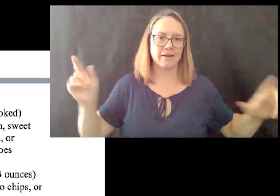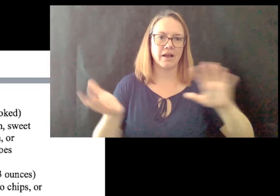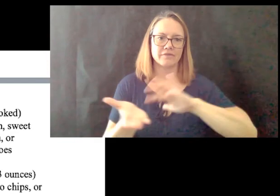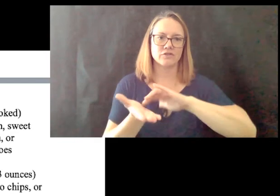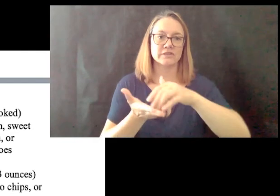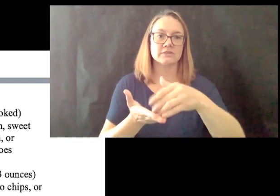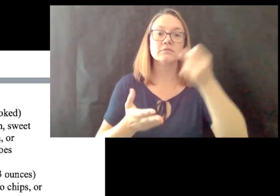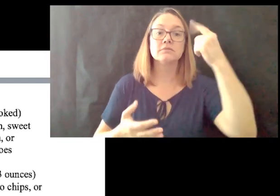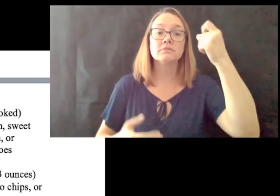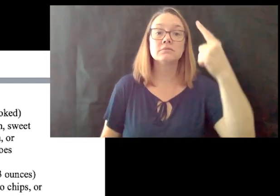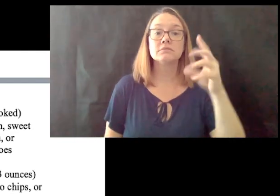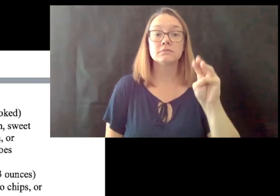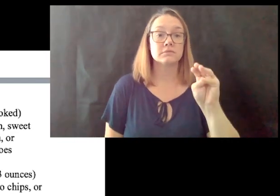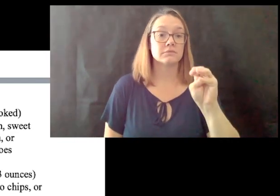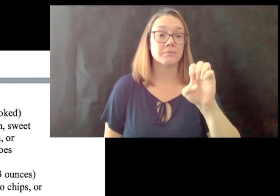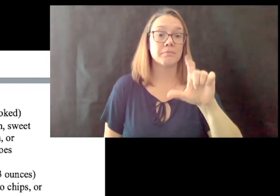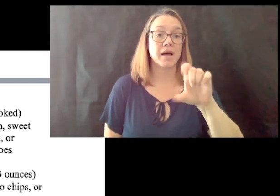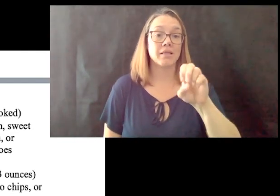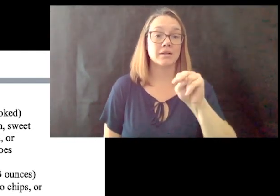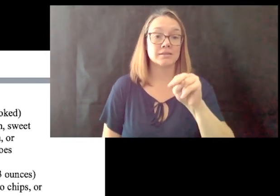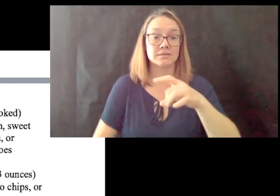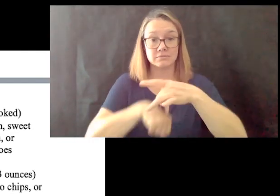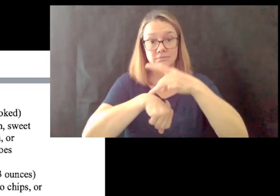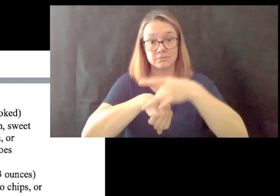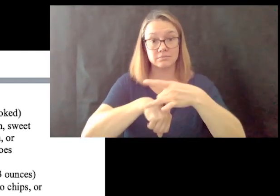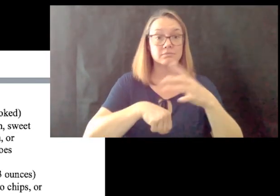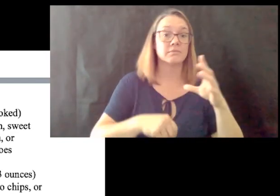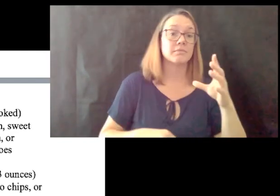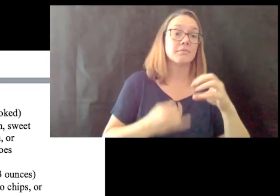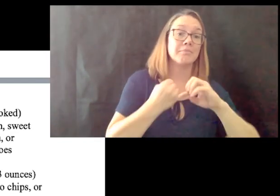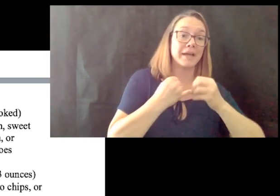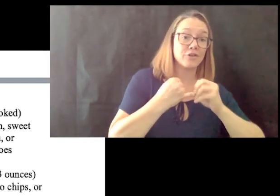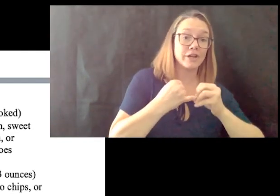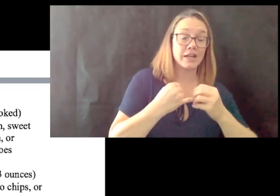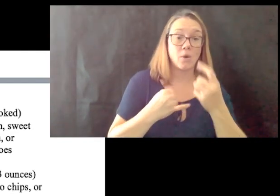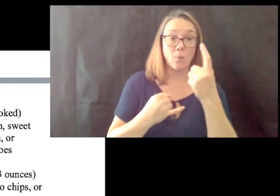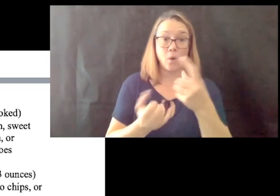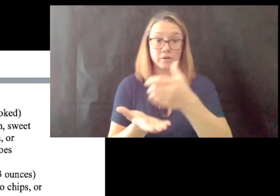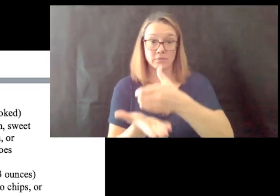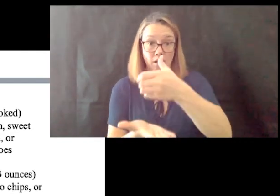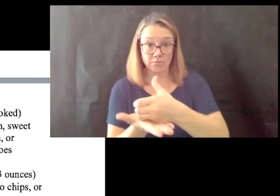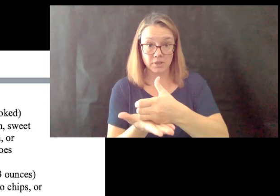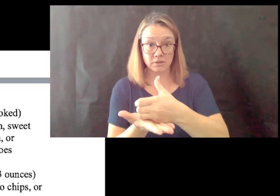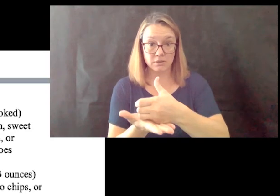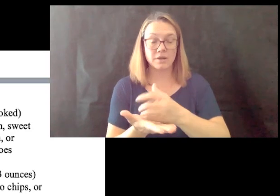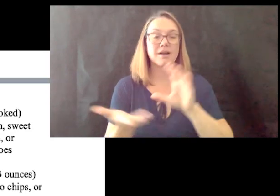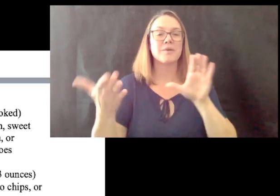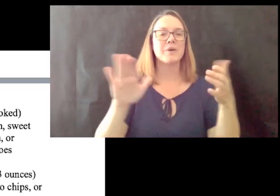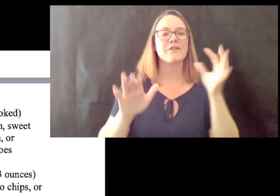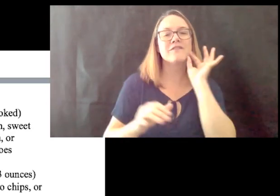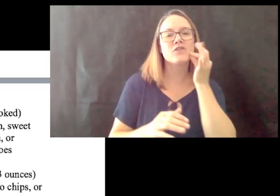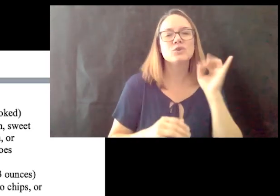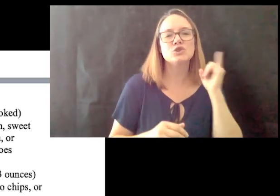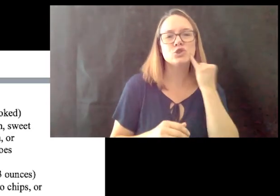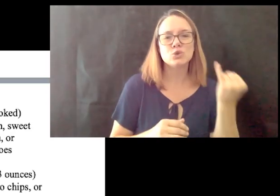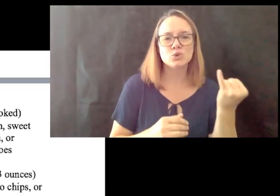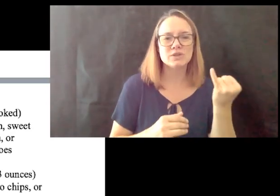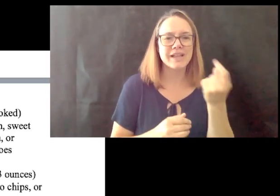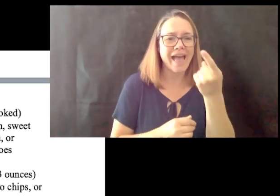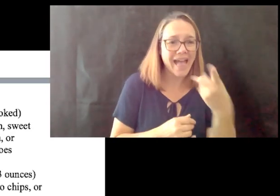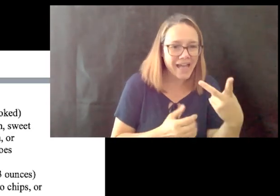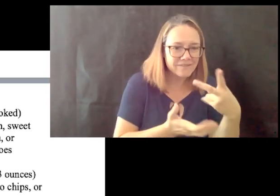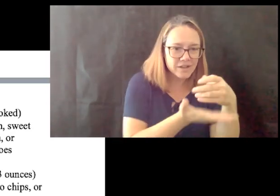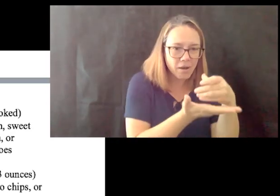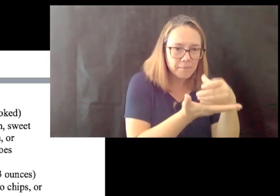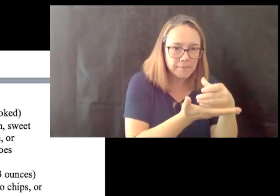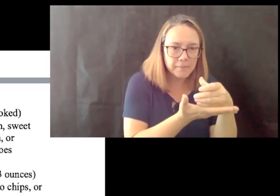We look at one cup of melon or berries versus a half the cup of fruit juice versus